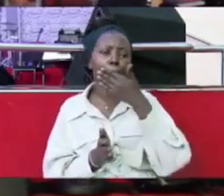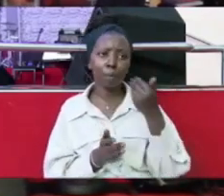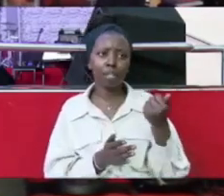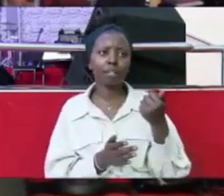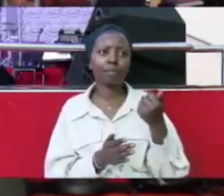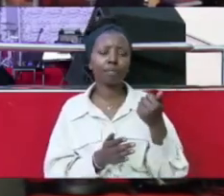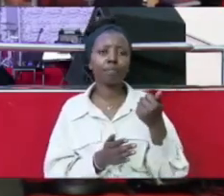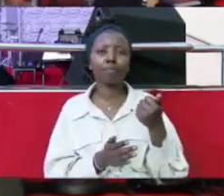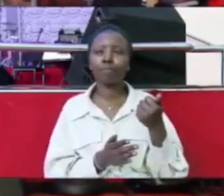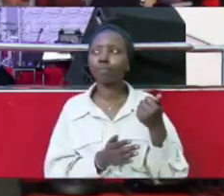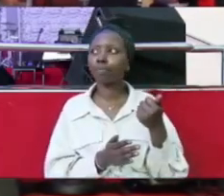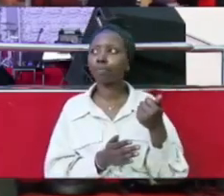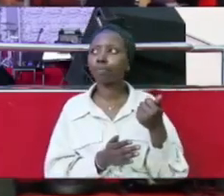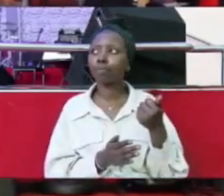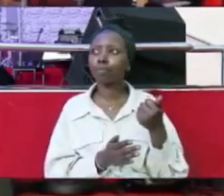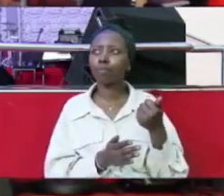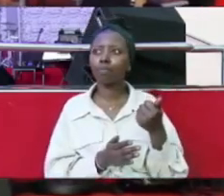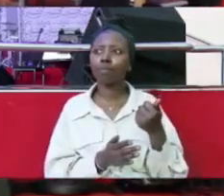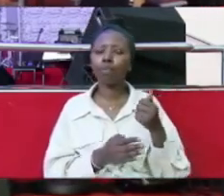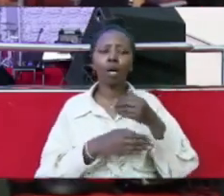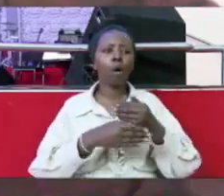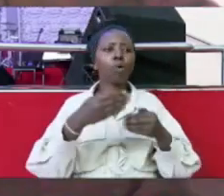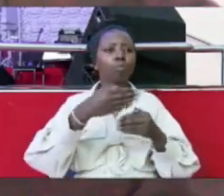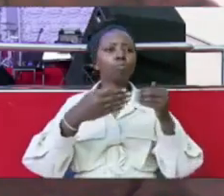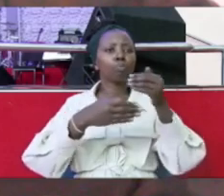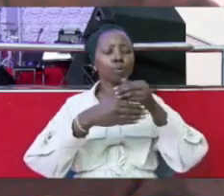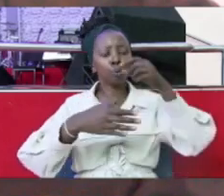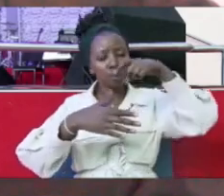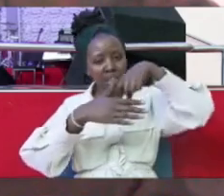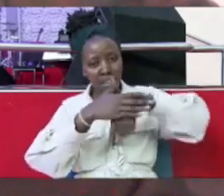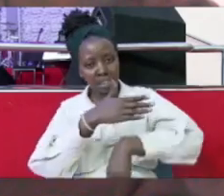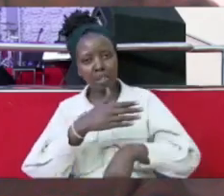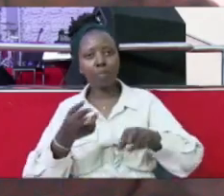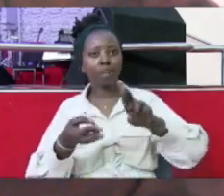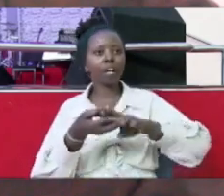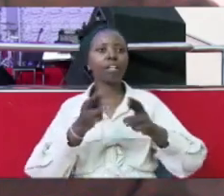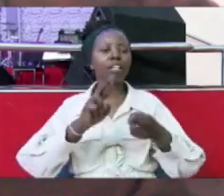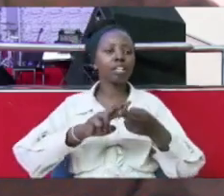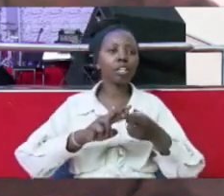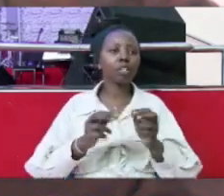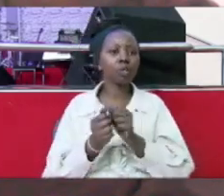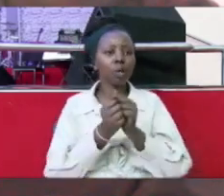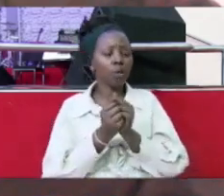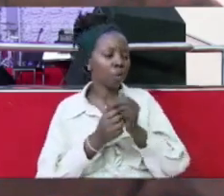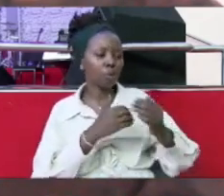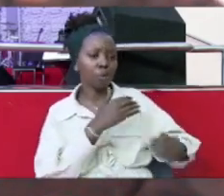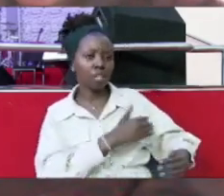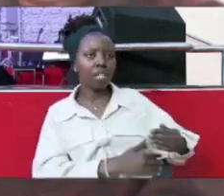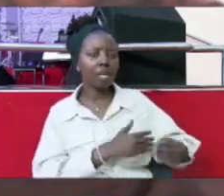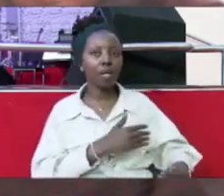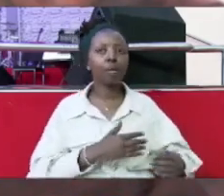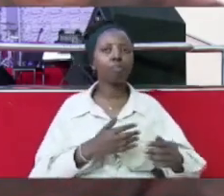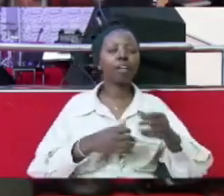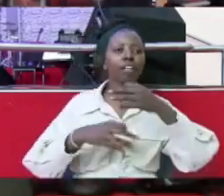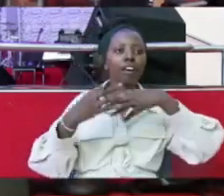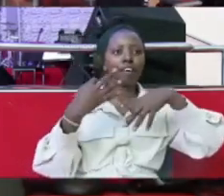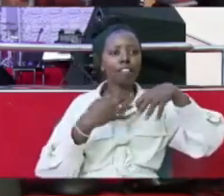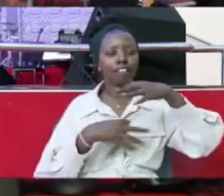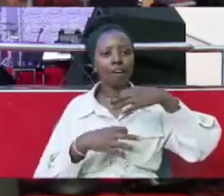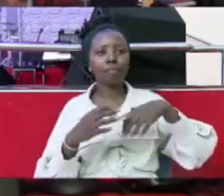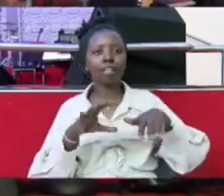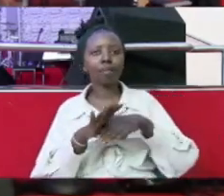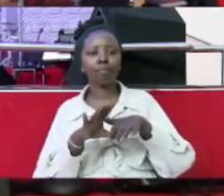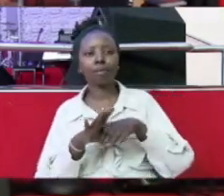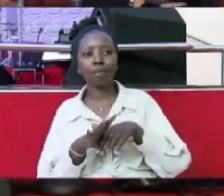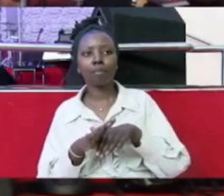vema. Take time to build deeper relationship within the church community with friends, neighbors, workmates, and even family members. Kwa muda mzuri uweze kuunganika